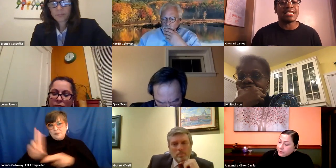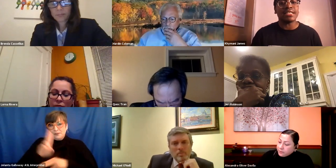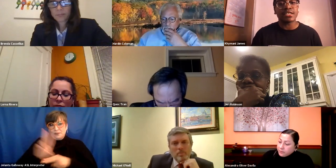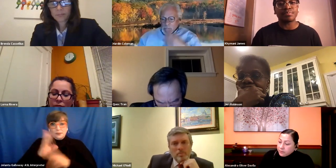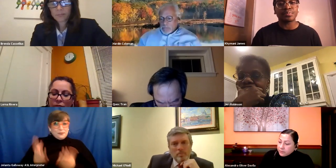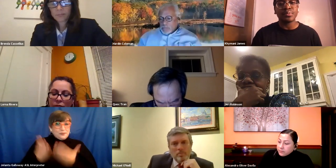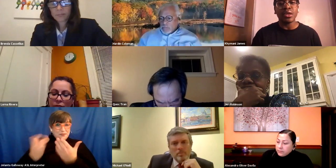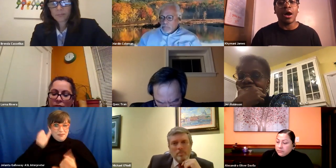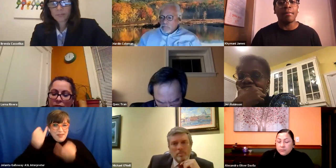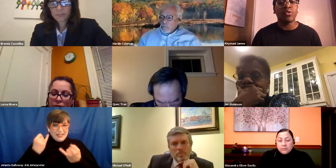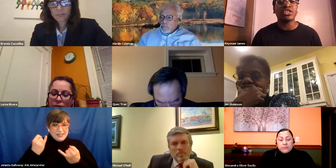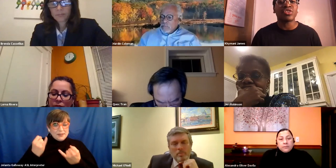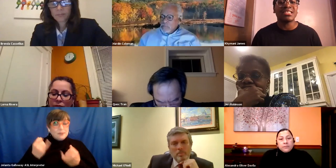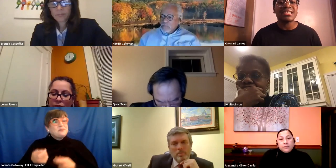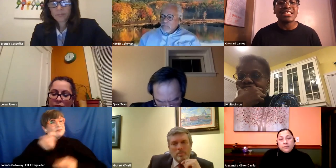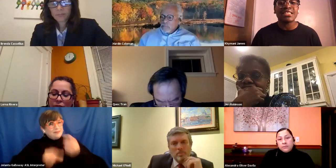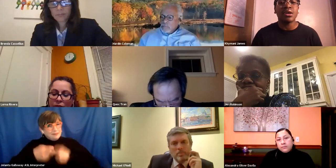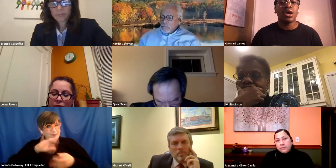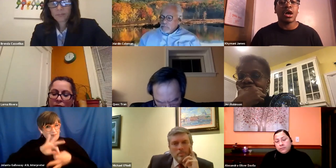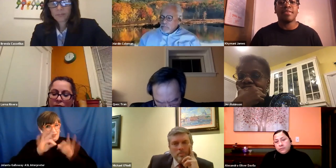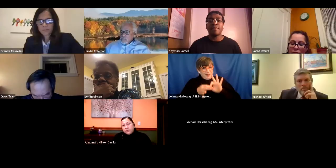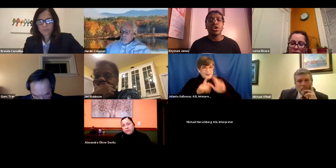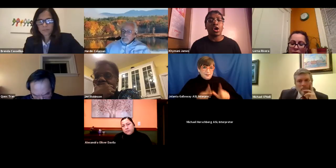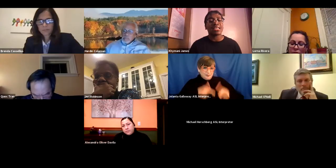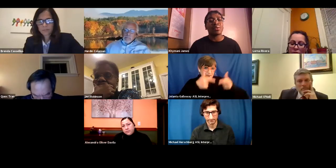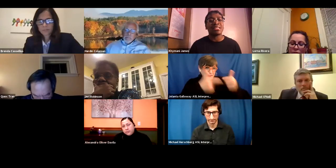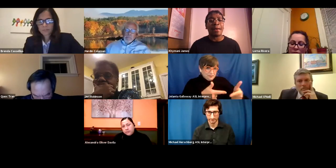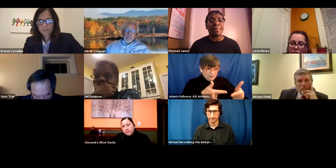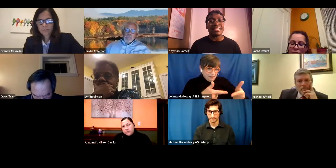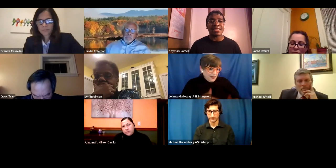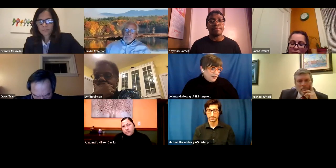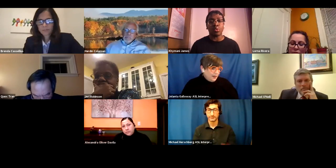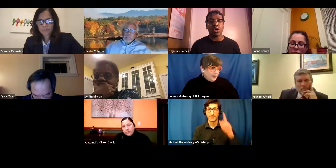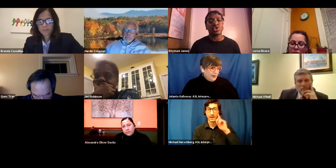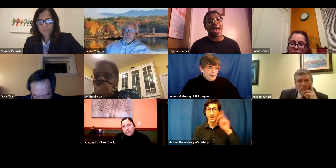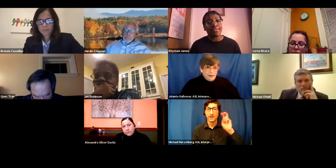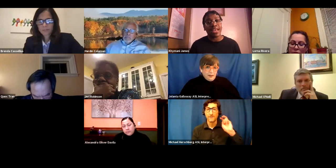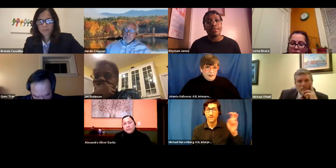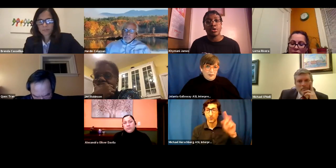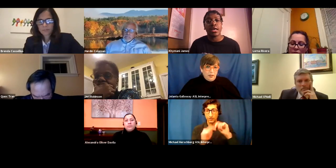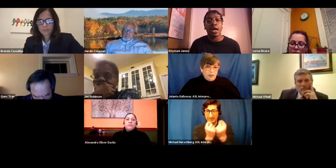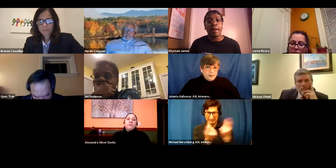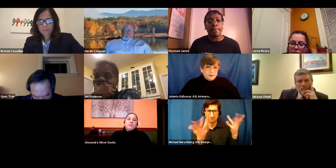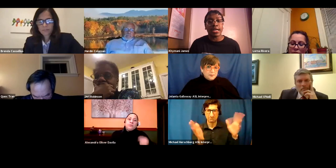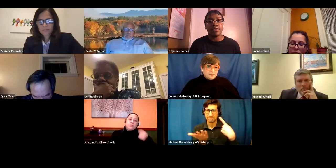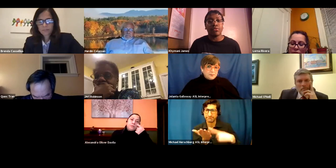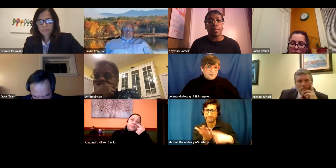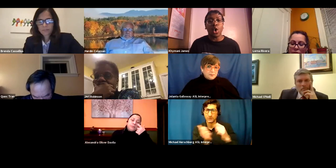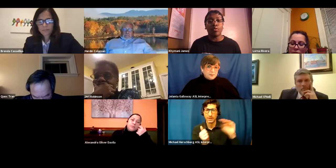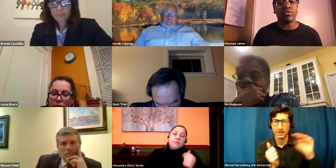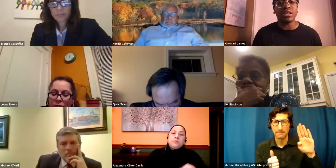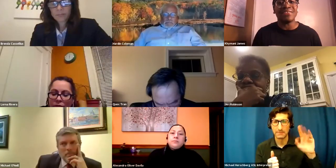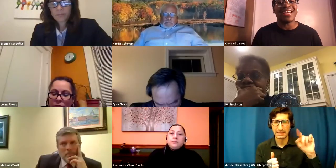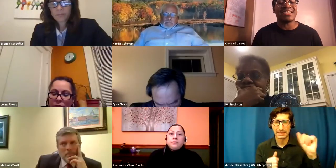proposed ideas. For the transit team, they've been in contact with the MBTA board to advocate putting money